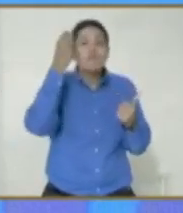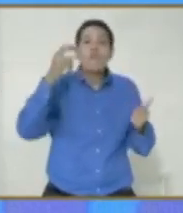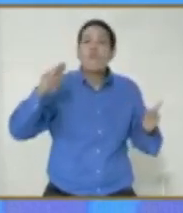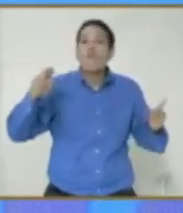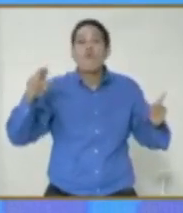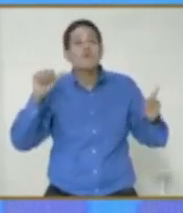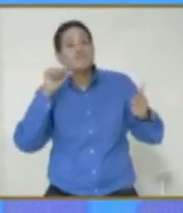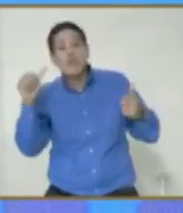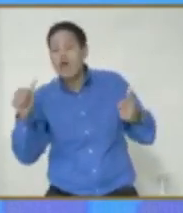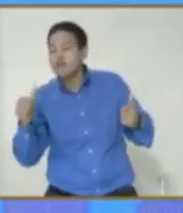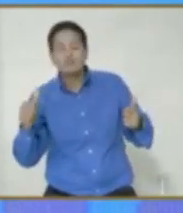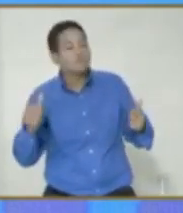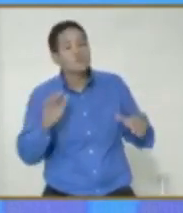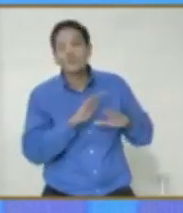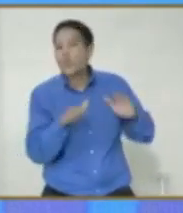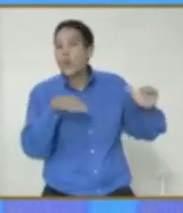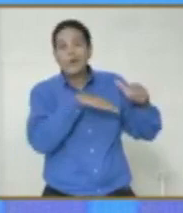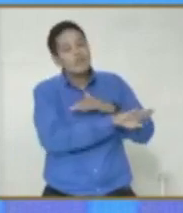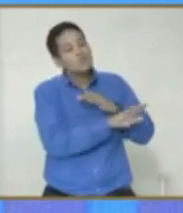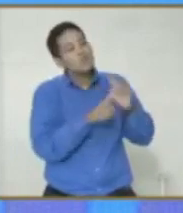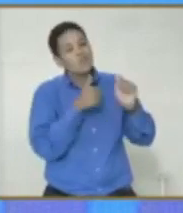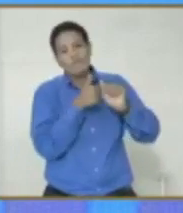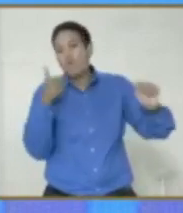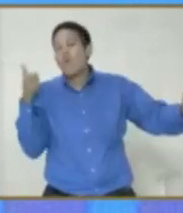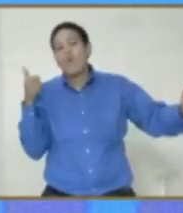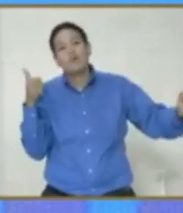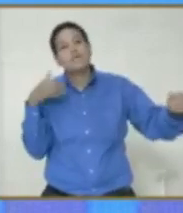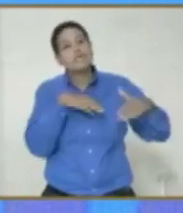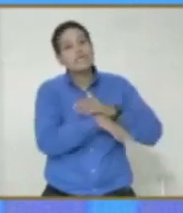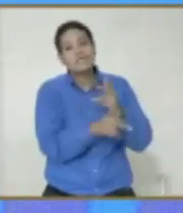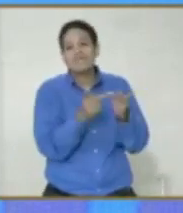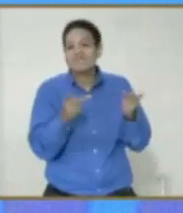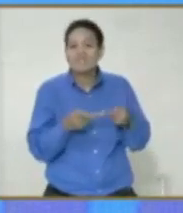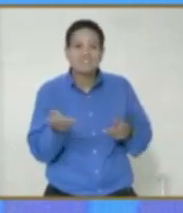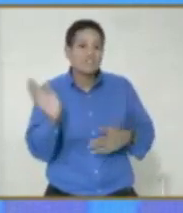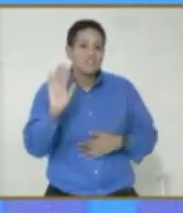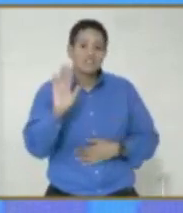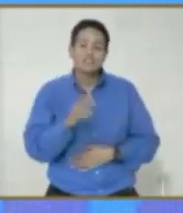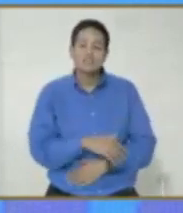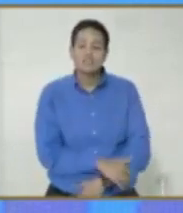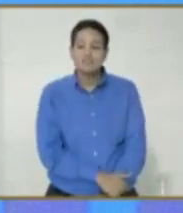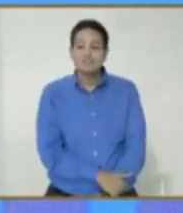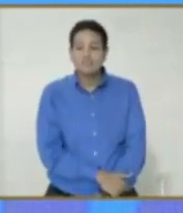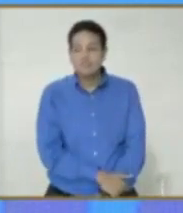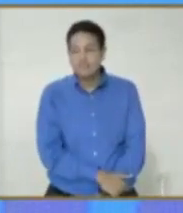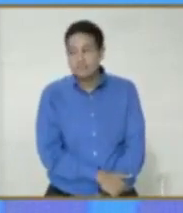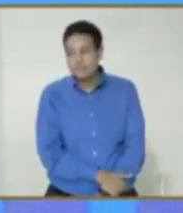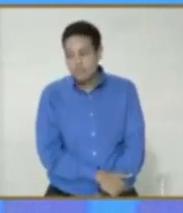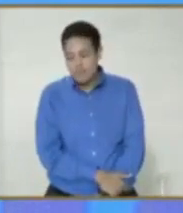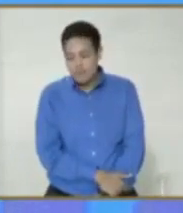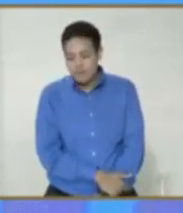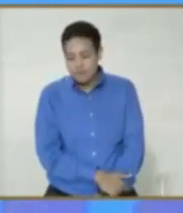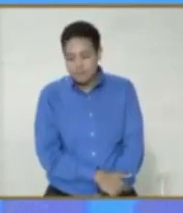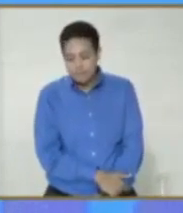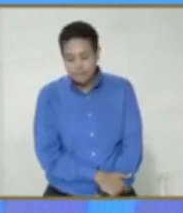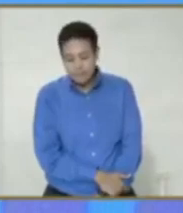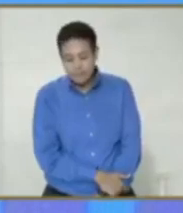in these facilities. If I could add in terms of the role of us as councillors